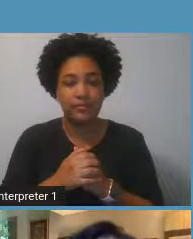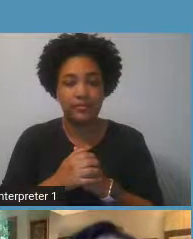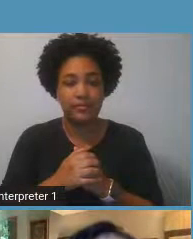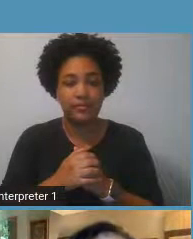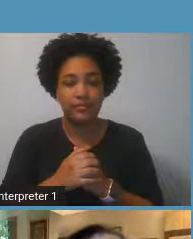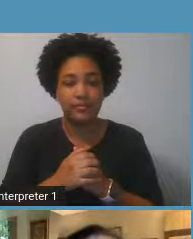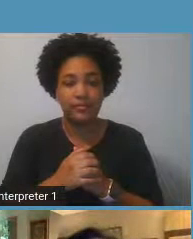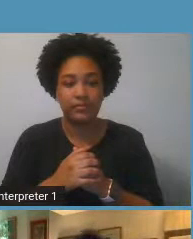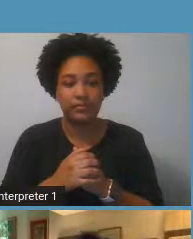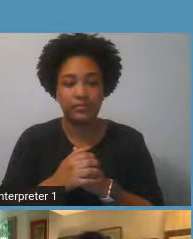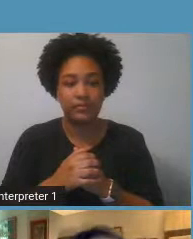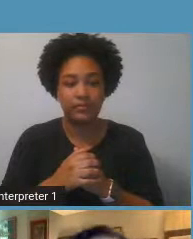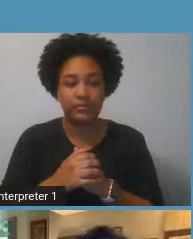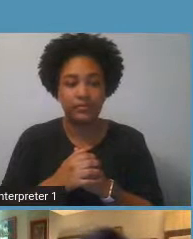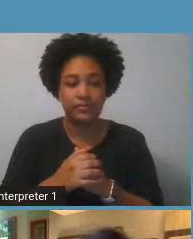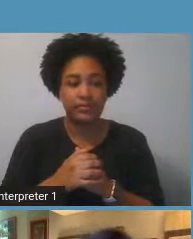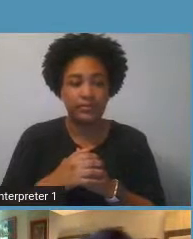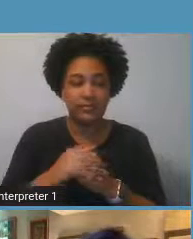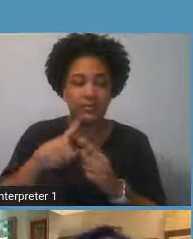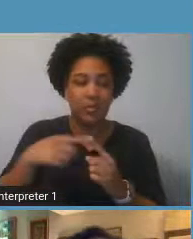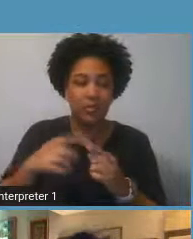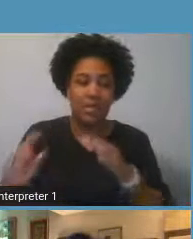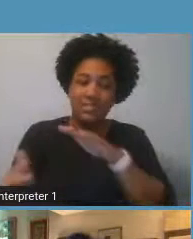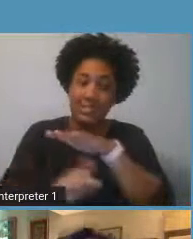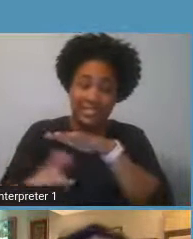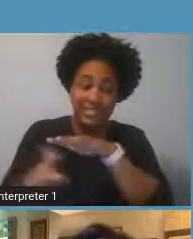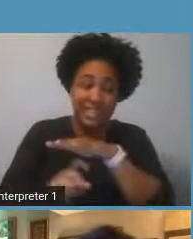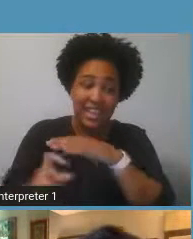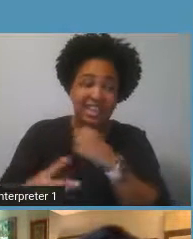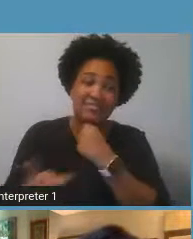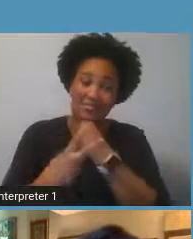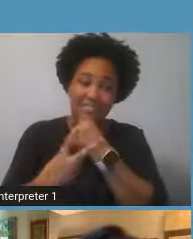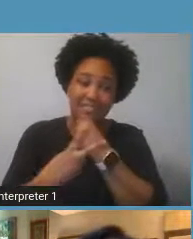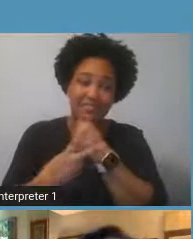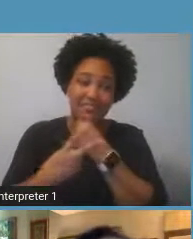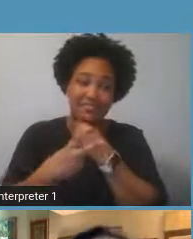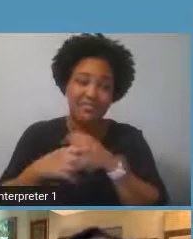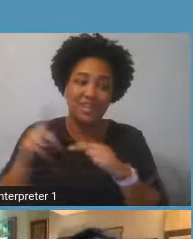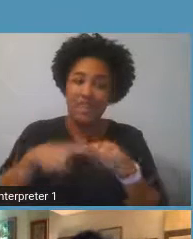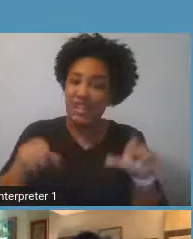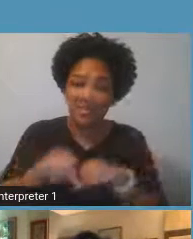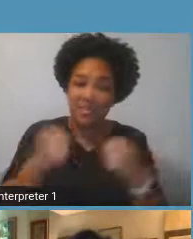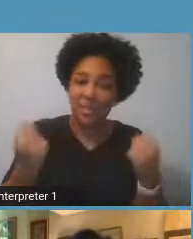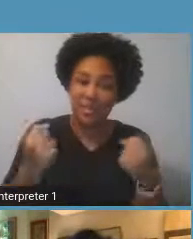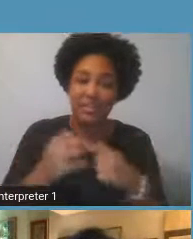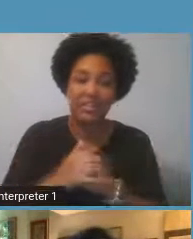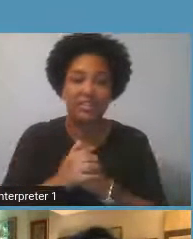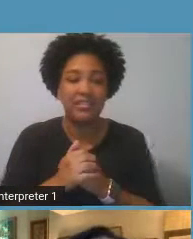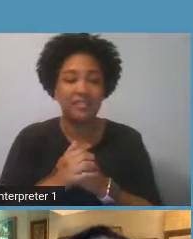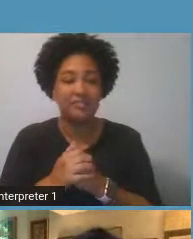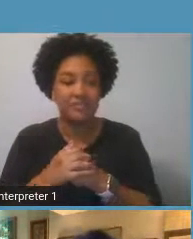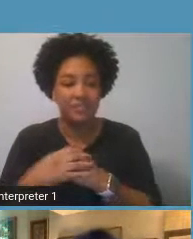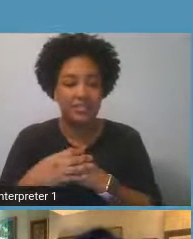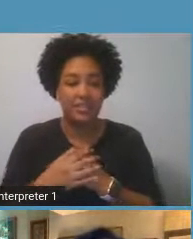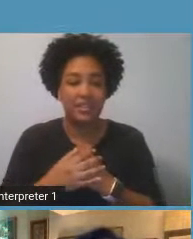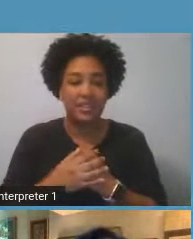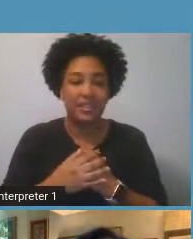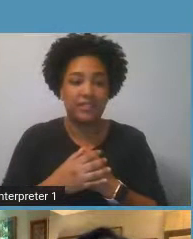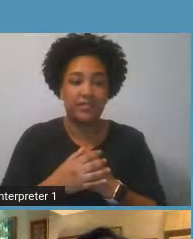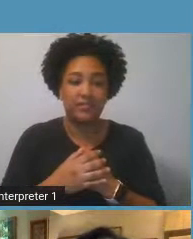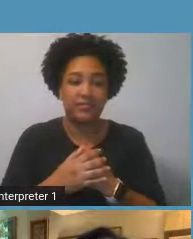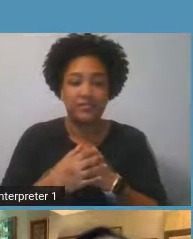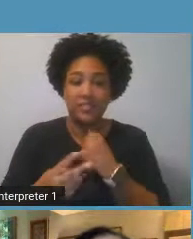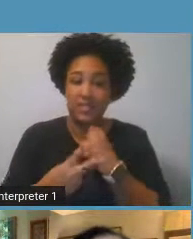indestructible. Collections can be aggregated and shared and curated. They can be safely stored in limited